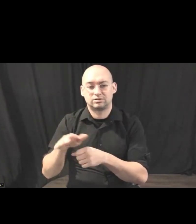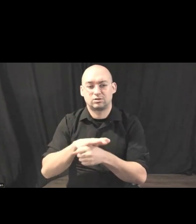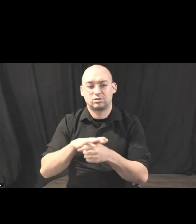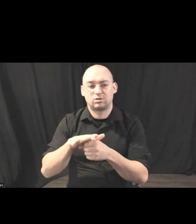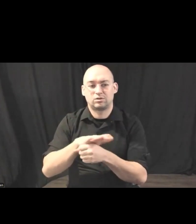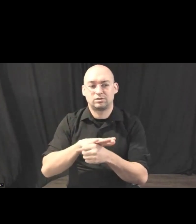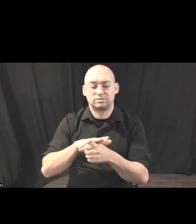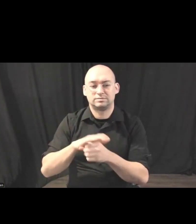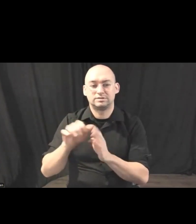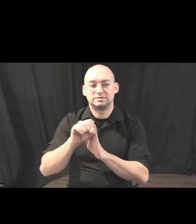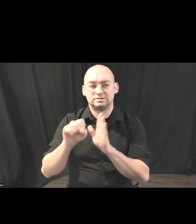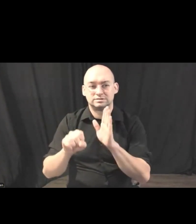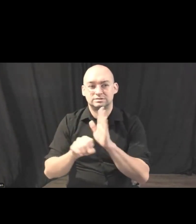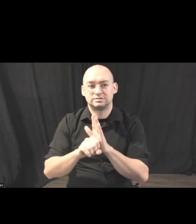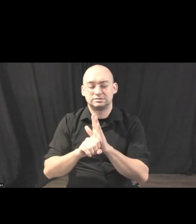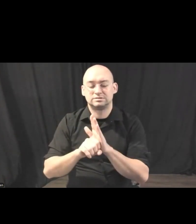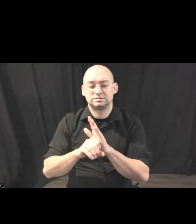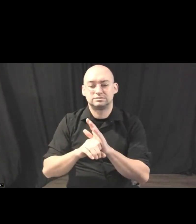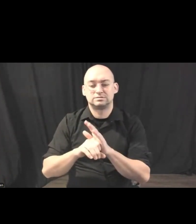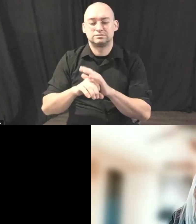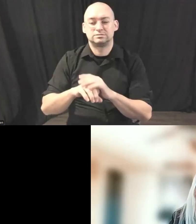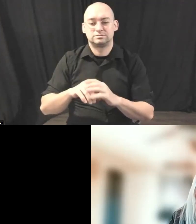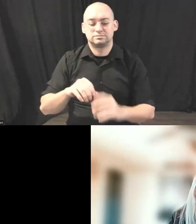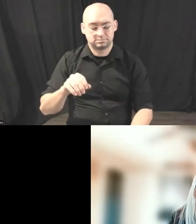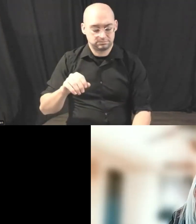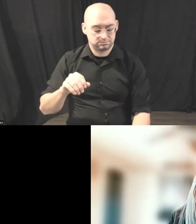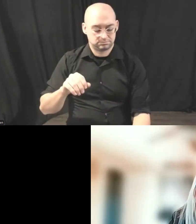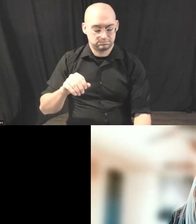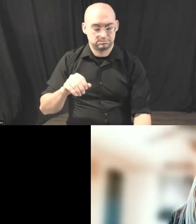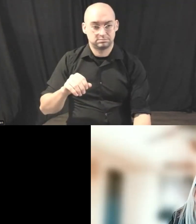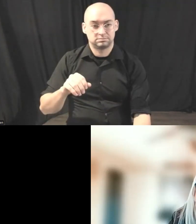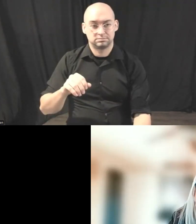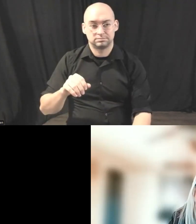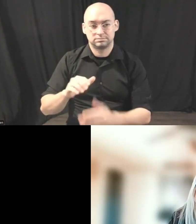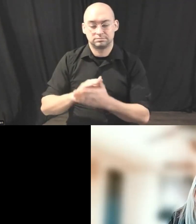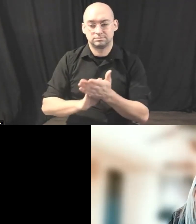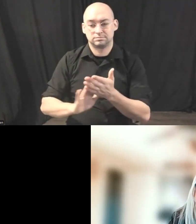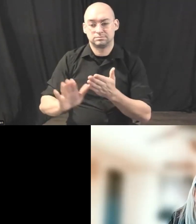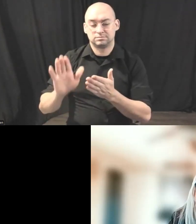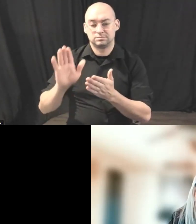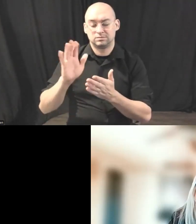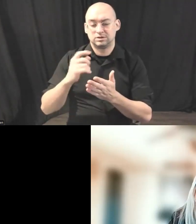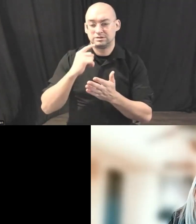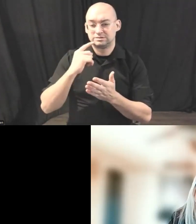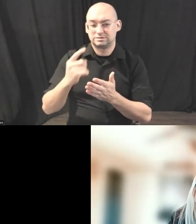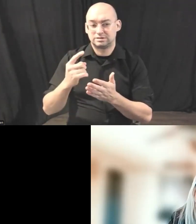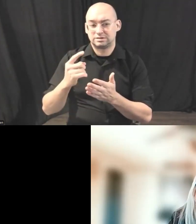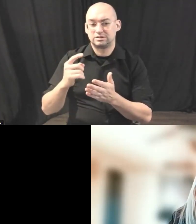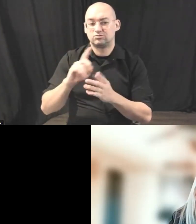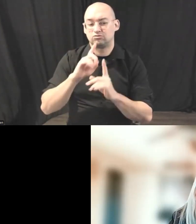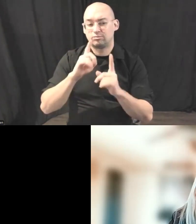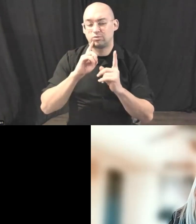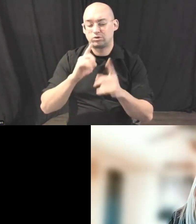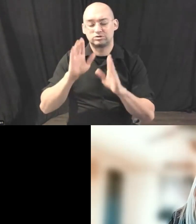statewide level. And that's really important to me. I also want to say that the report looks like a great way for us